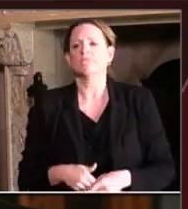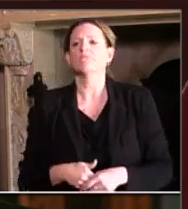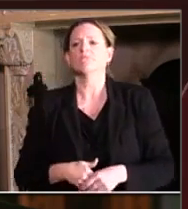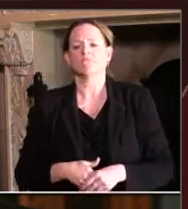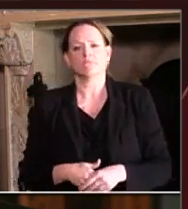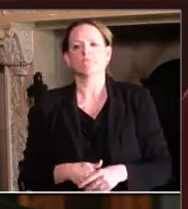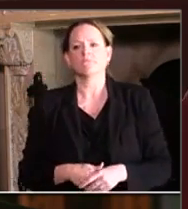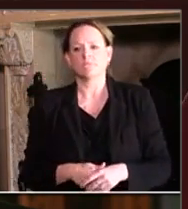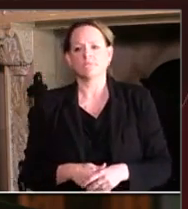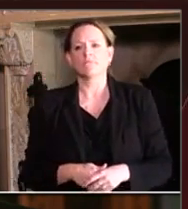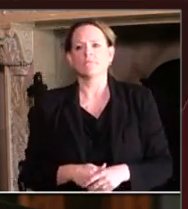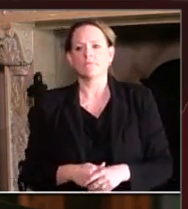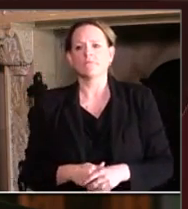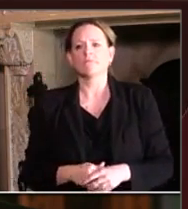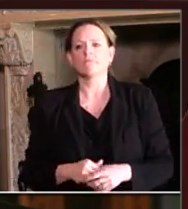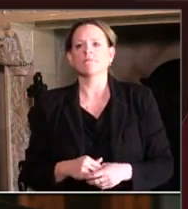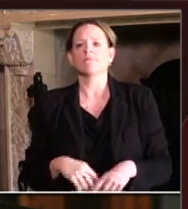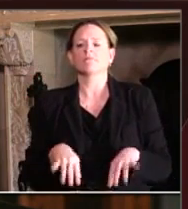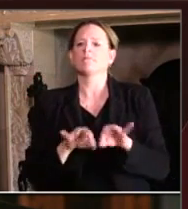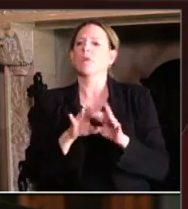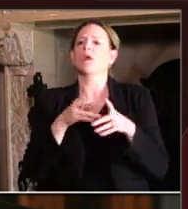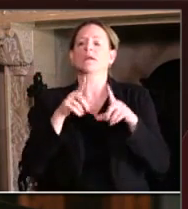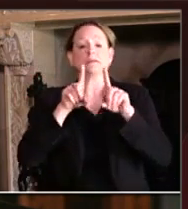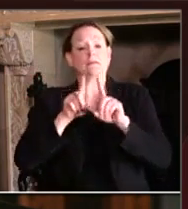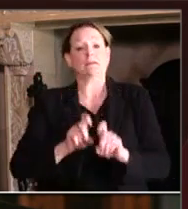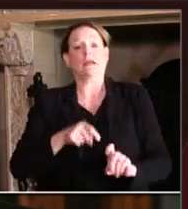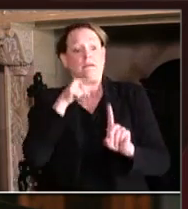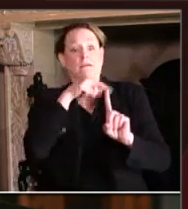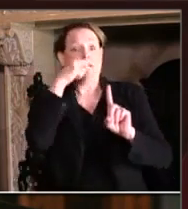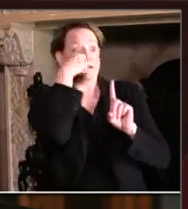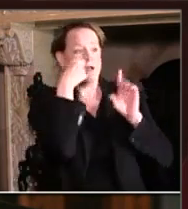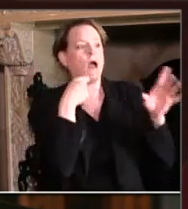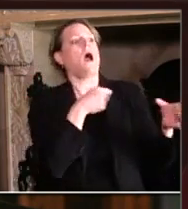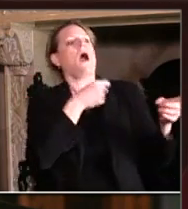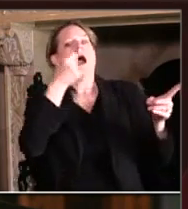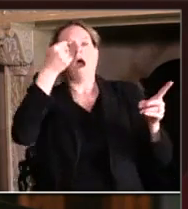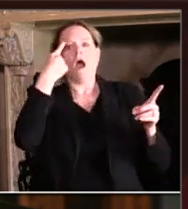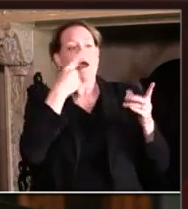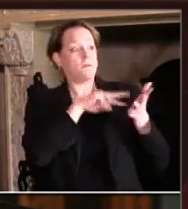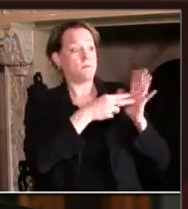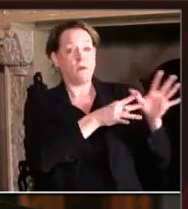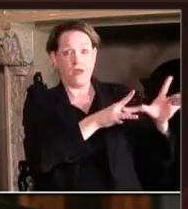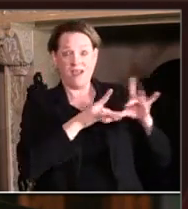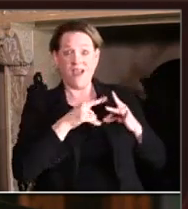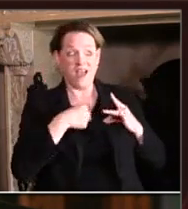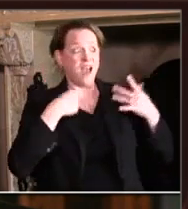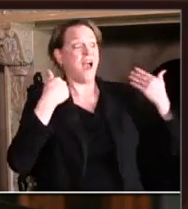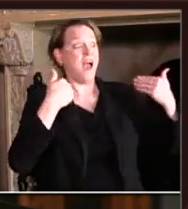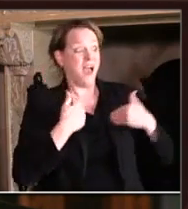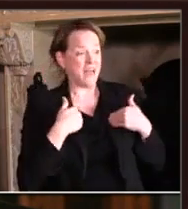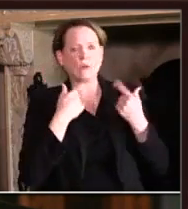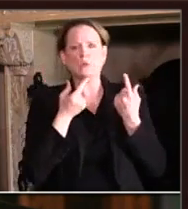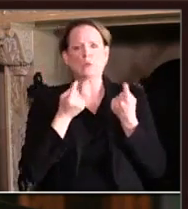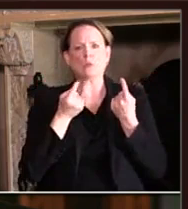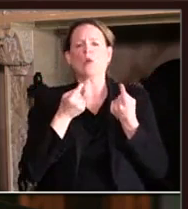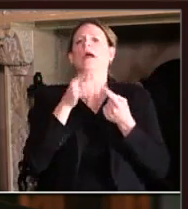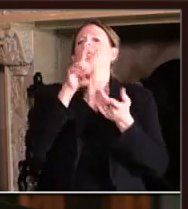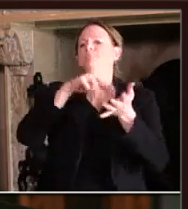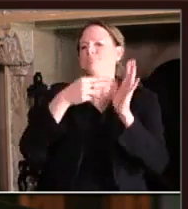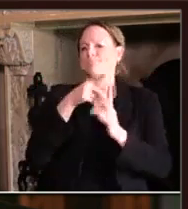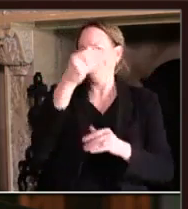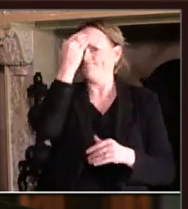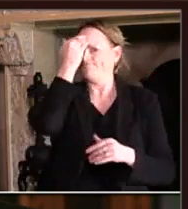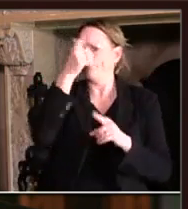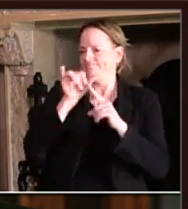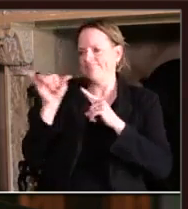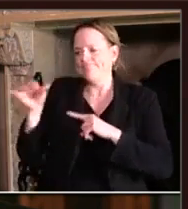result helps you know whether you need to isolate yourself from members of your household and what kind of changes in symptoms to look for.